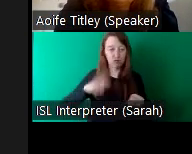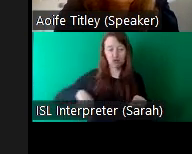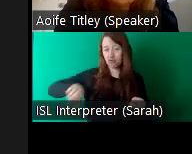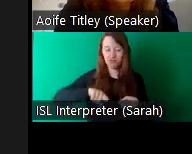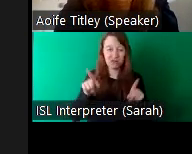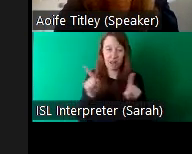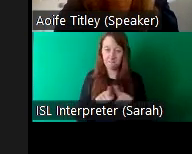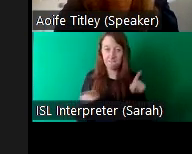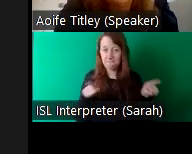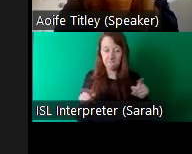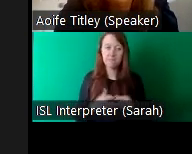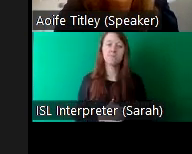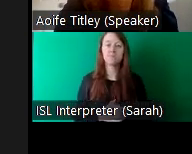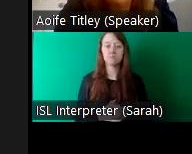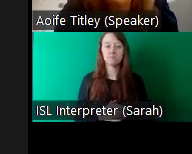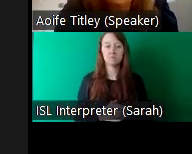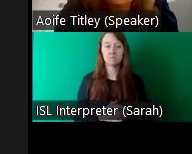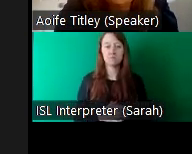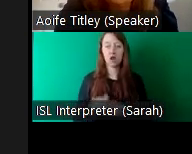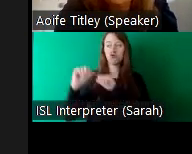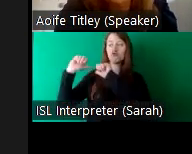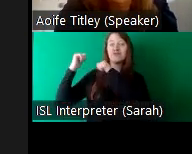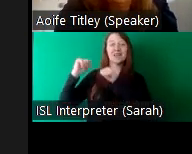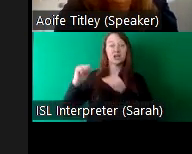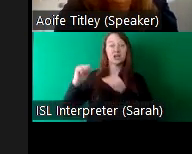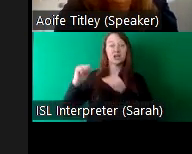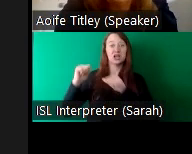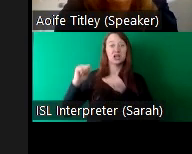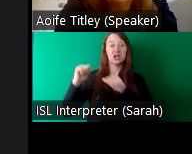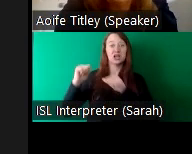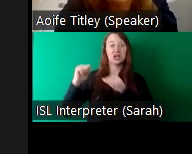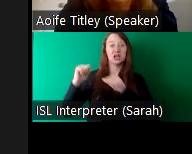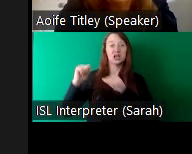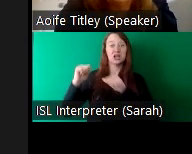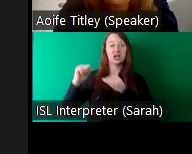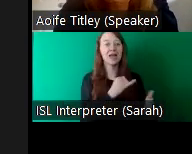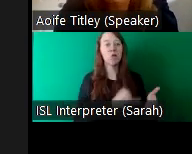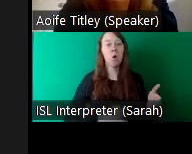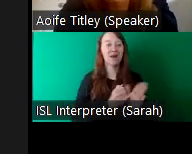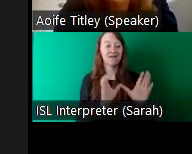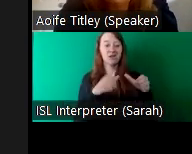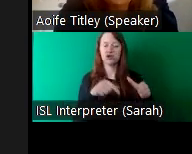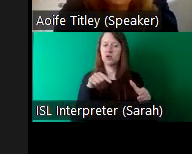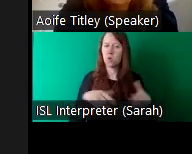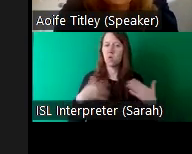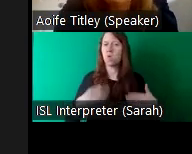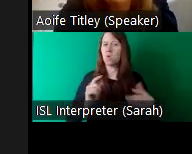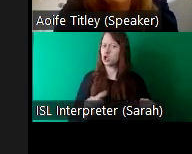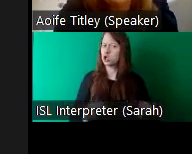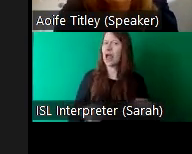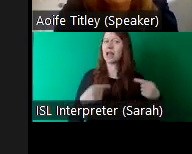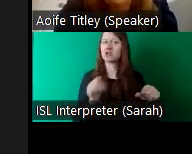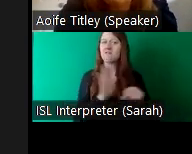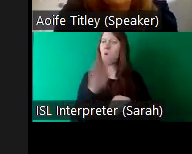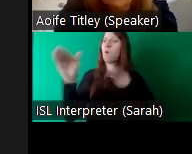know traditionally, I suppose, that a lot of migrant-led organisations who were found it very challenging to source funding or found it